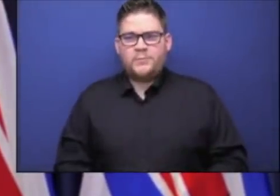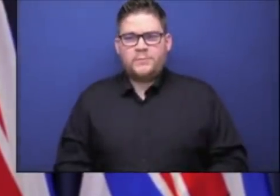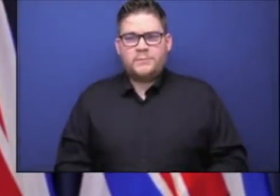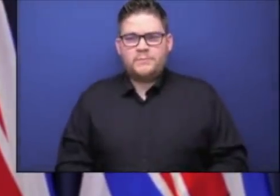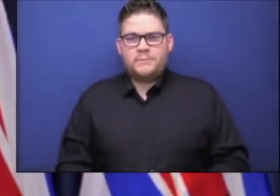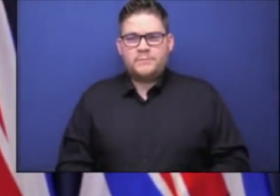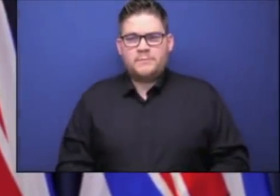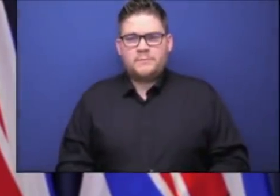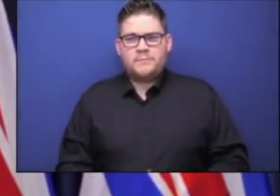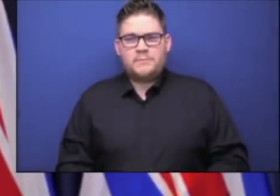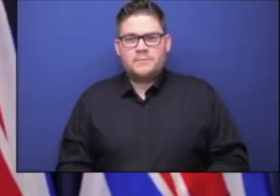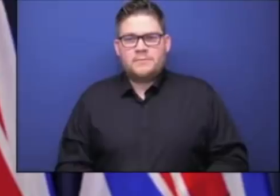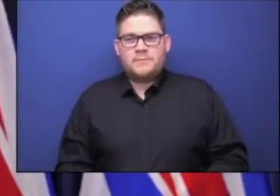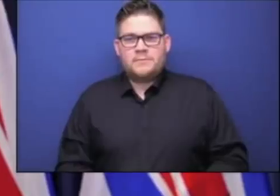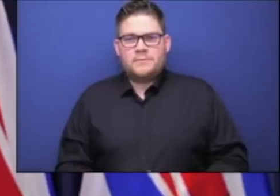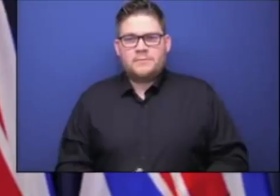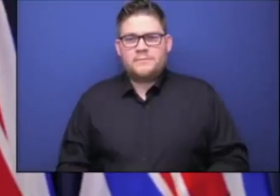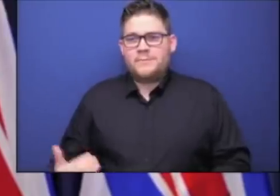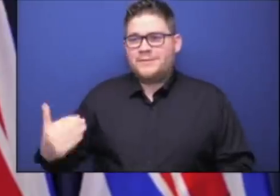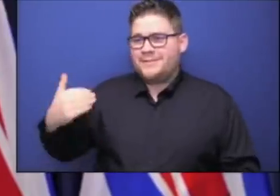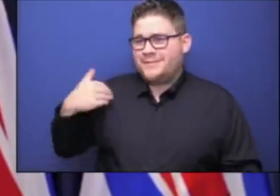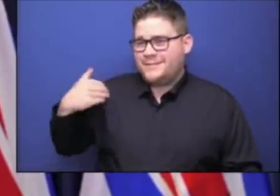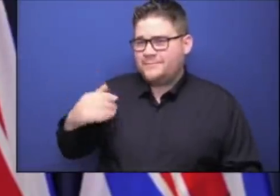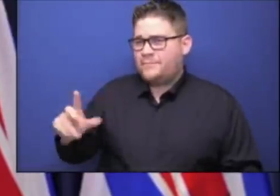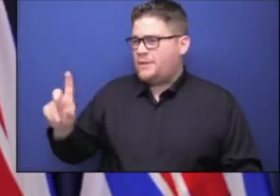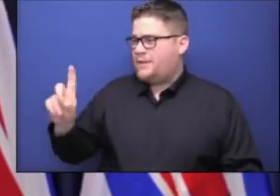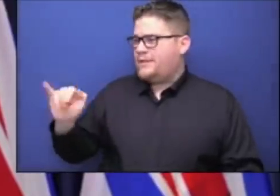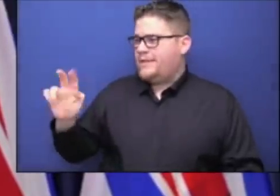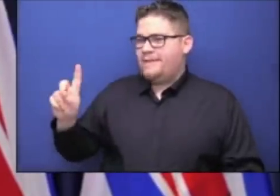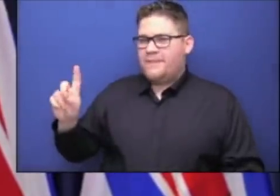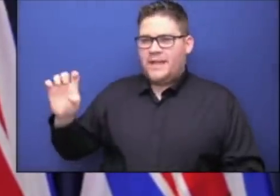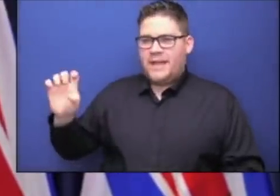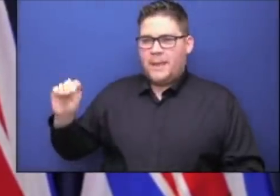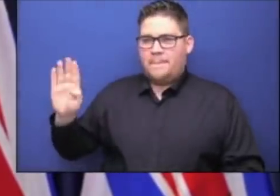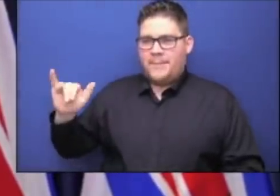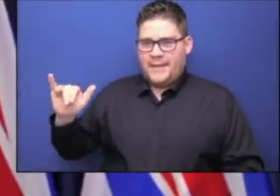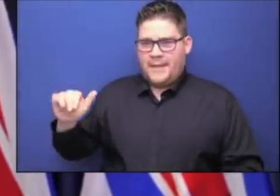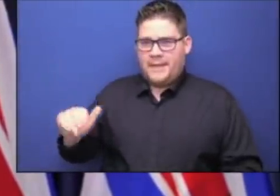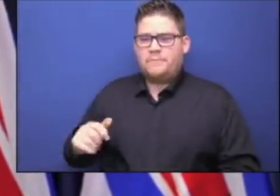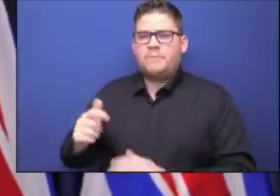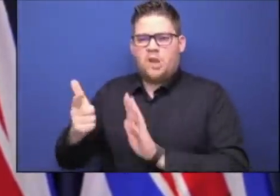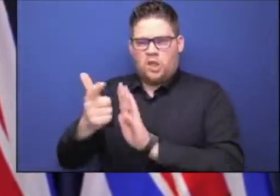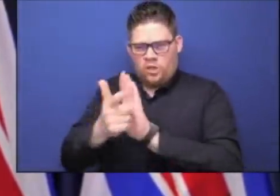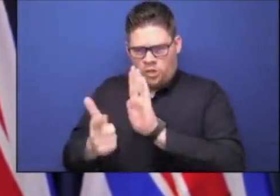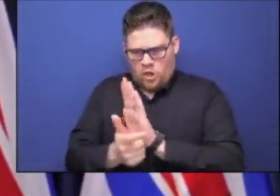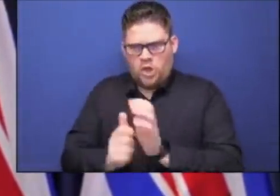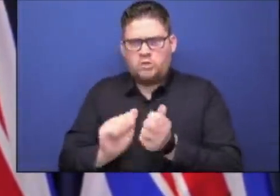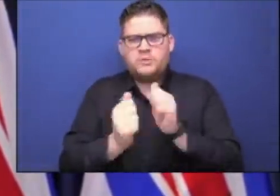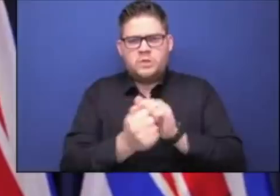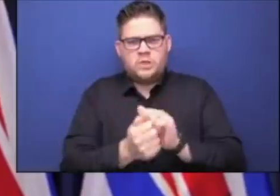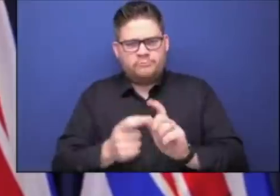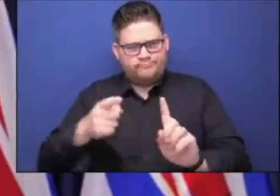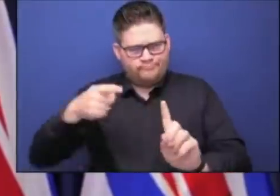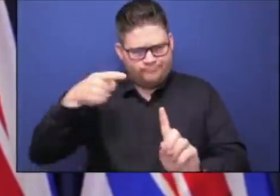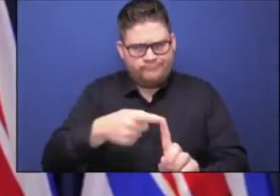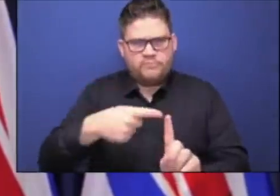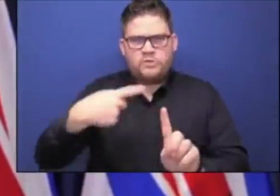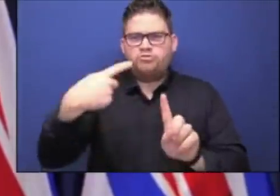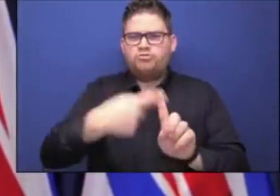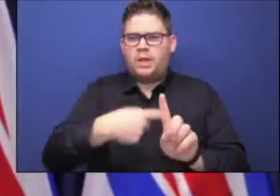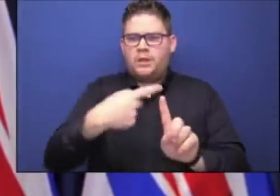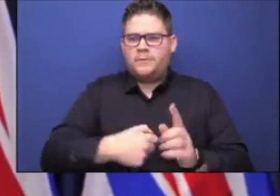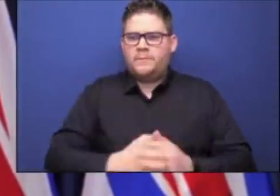providers. The changes are much needed, and they came about because of advocacy from renters and rental housing providers, and because they